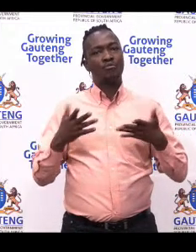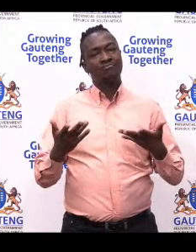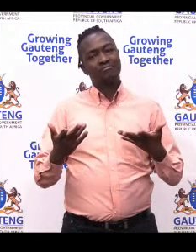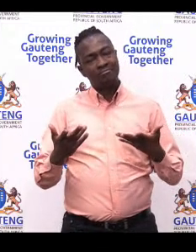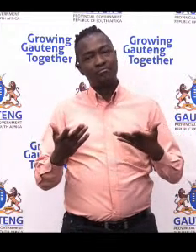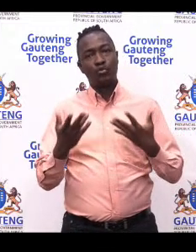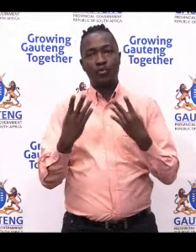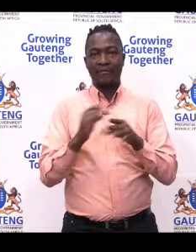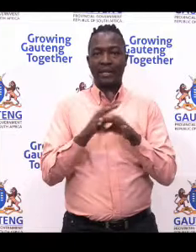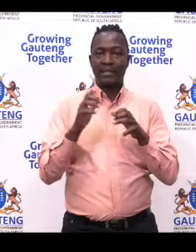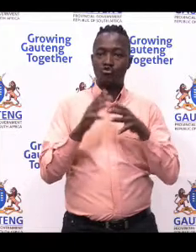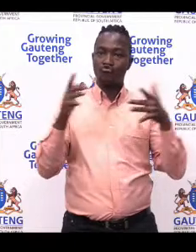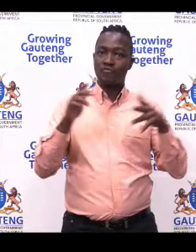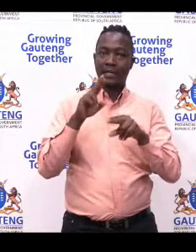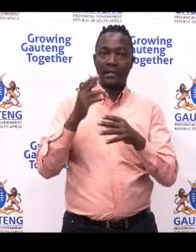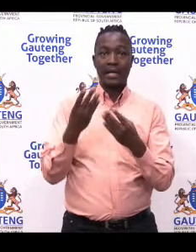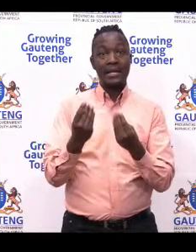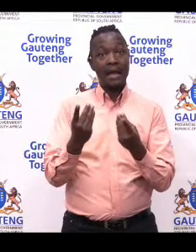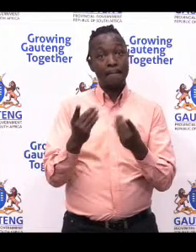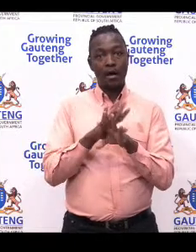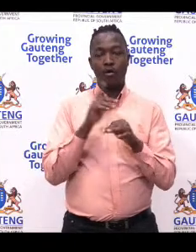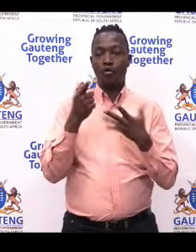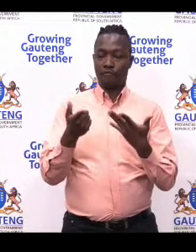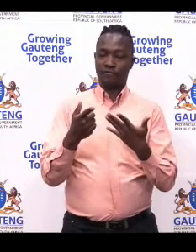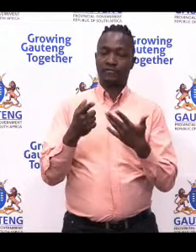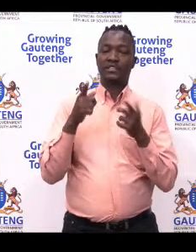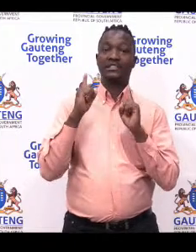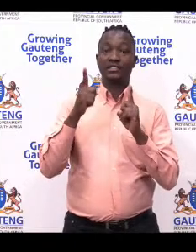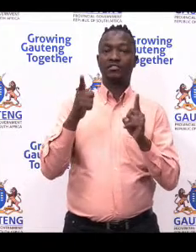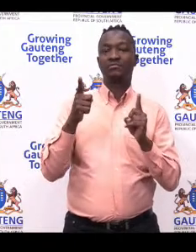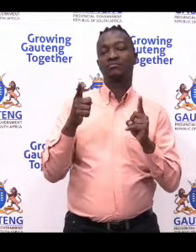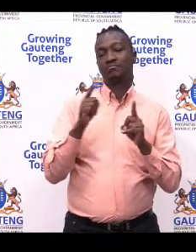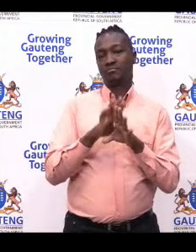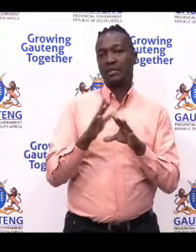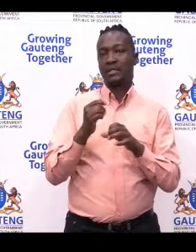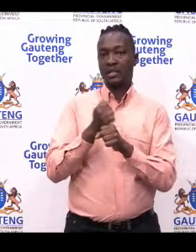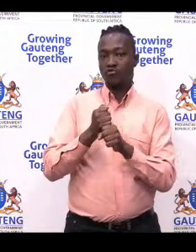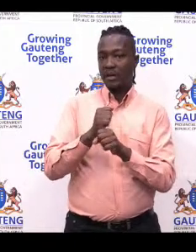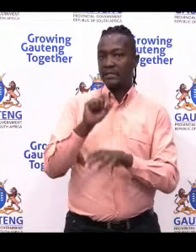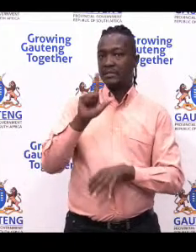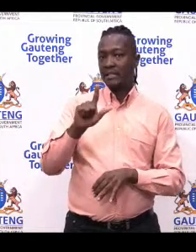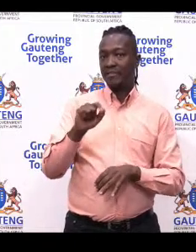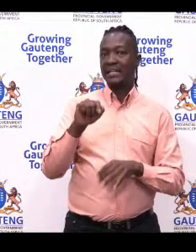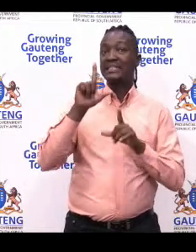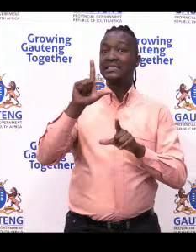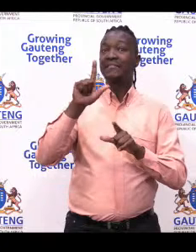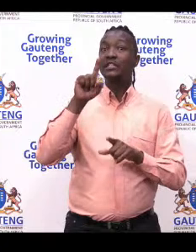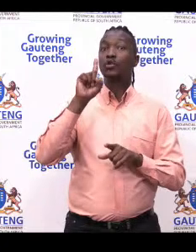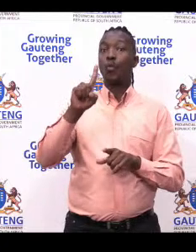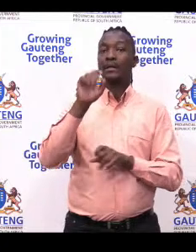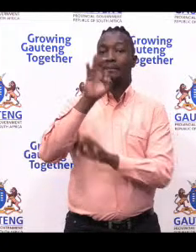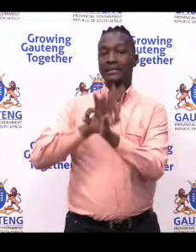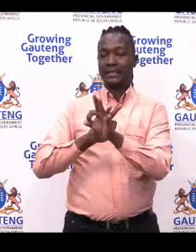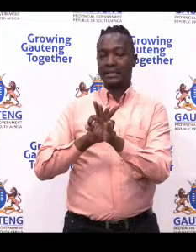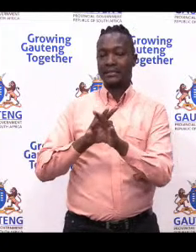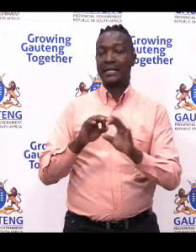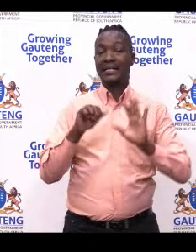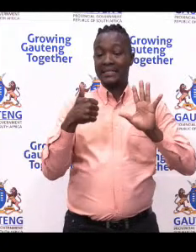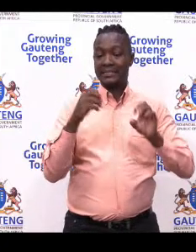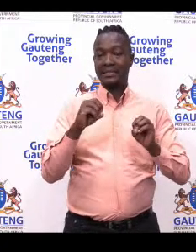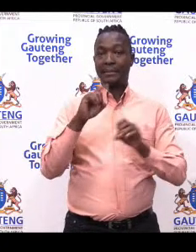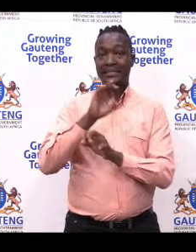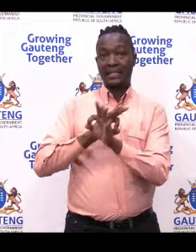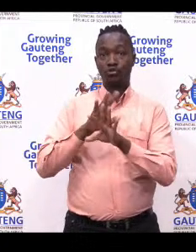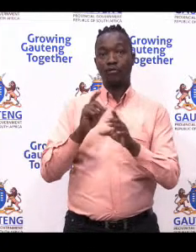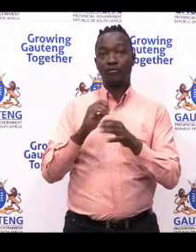the greatest number of teachers attending are those that were teaching grade 12 at 71%, 68% for grade 11. And